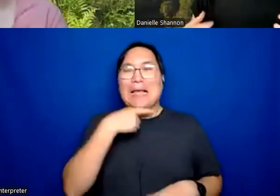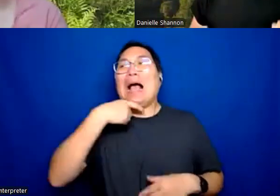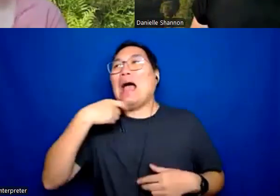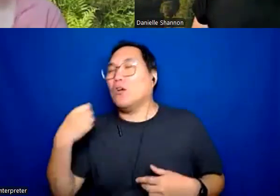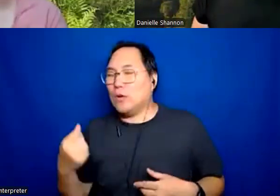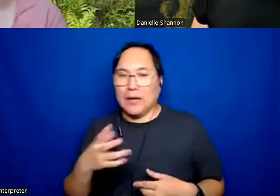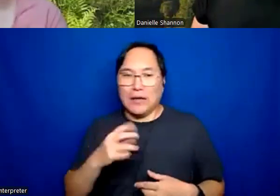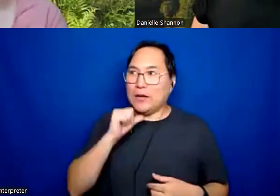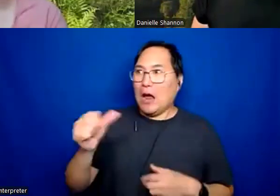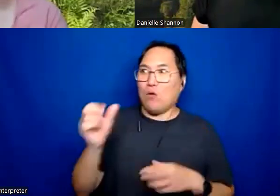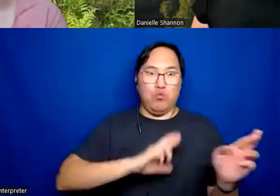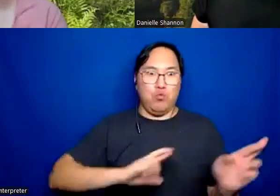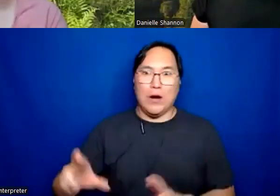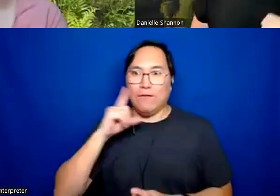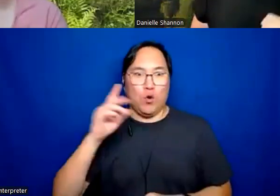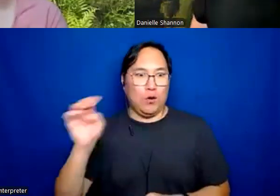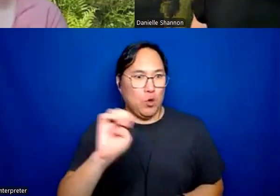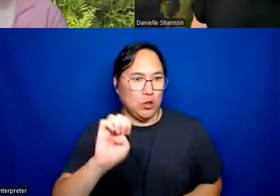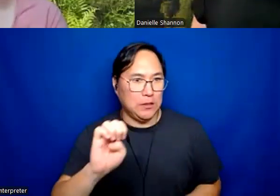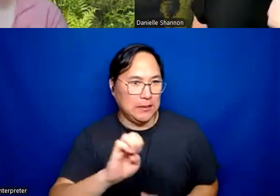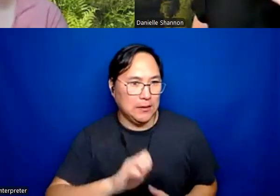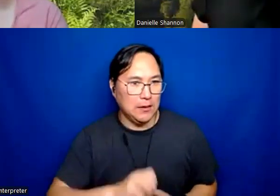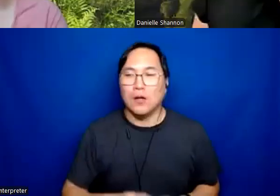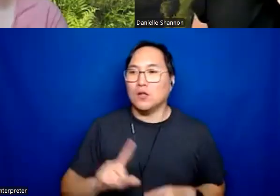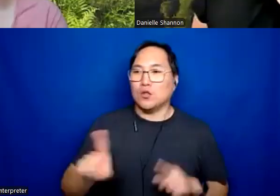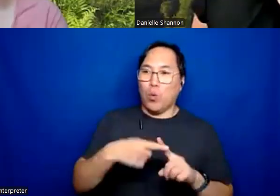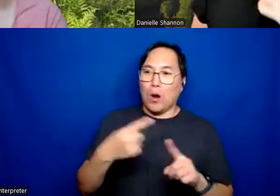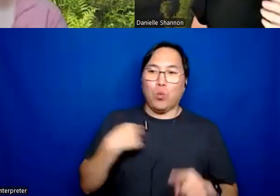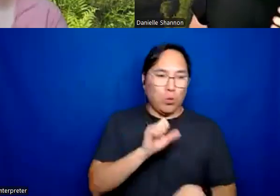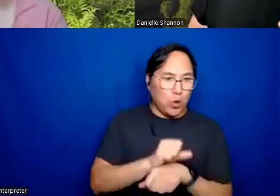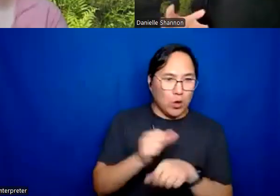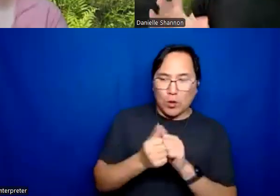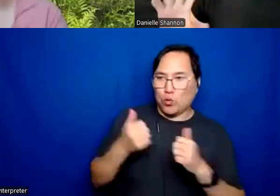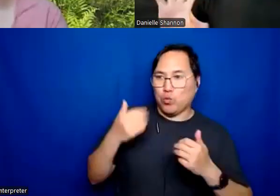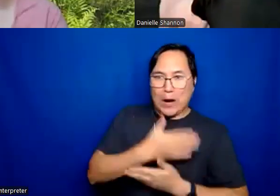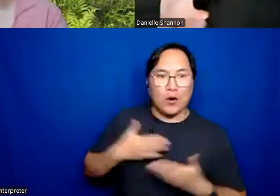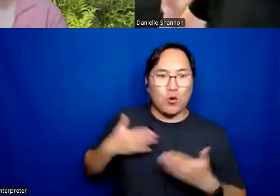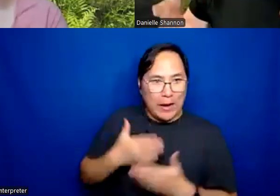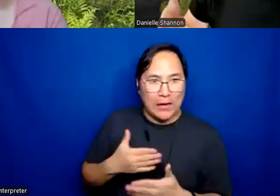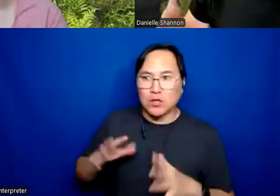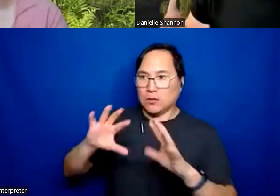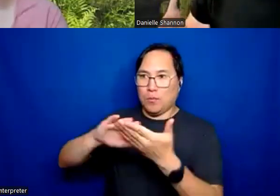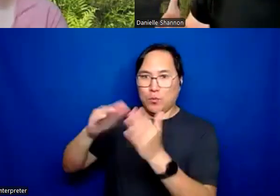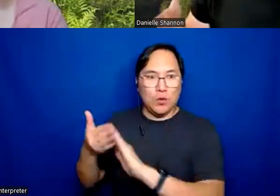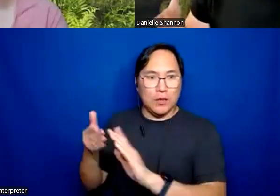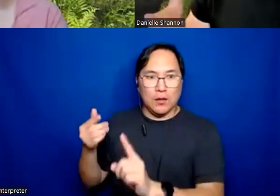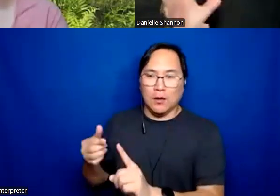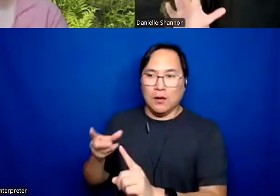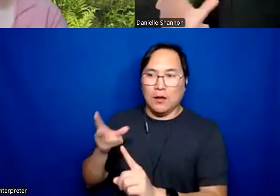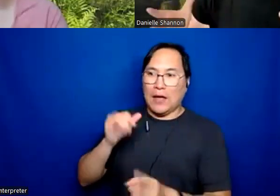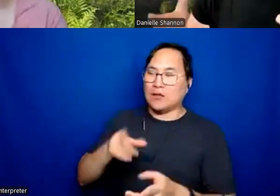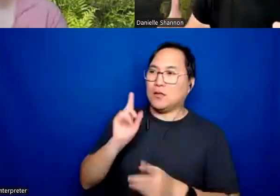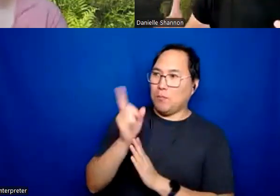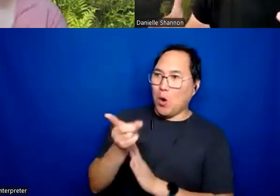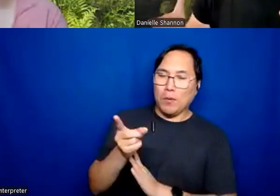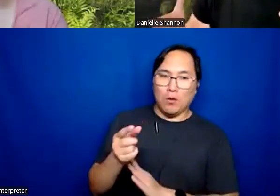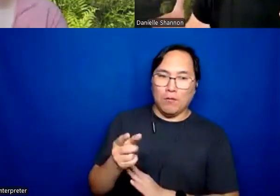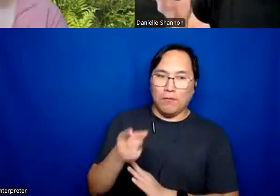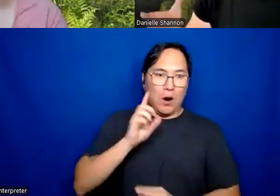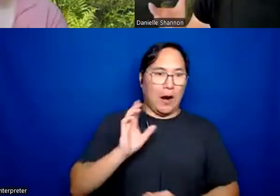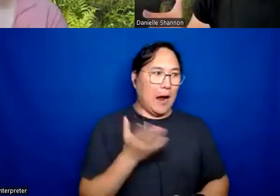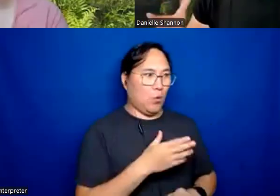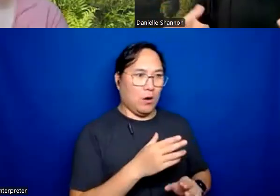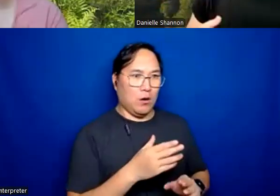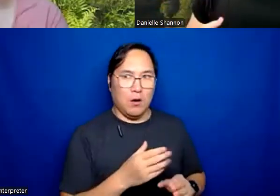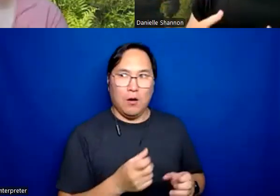for emergency circumstances. So when we're working with recreation people, that is actually like a huge confounding moment for the interdisciplinary team, is saying,